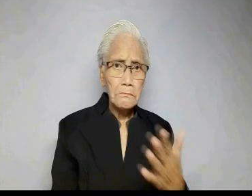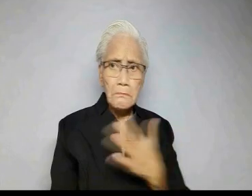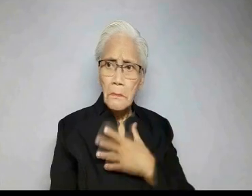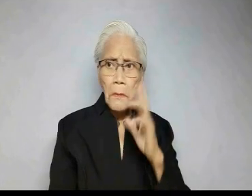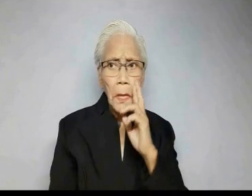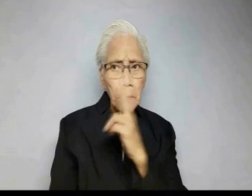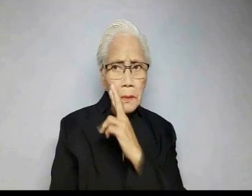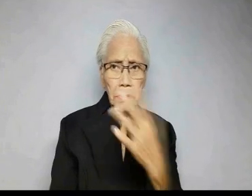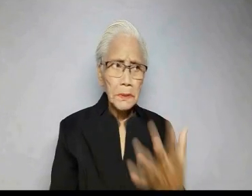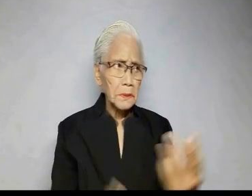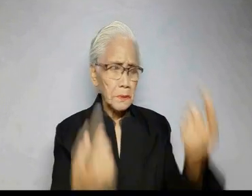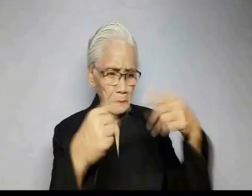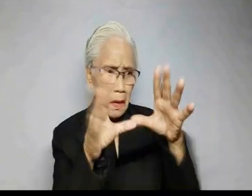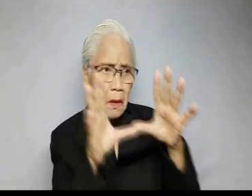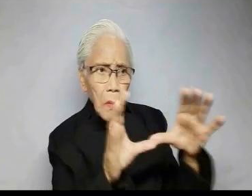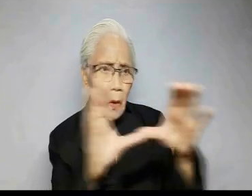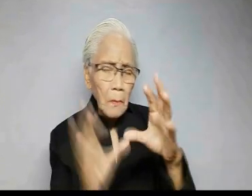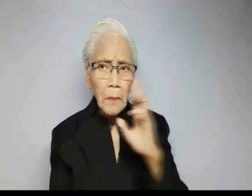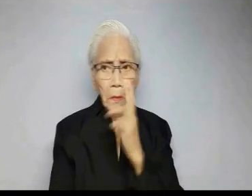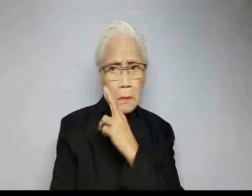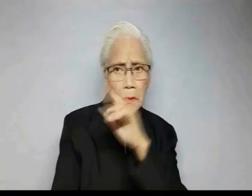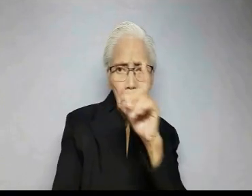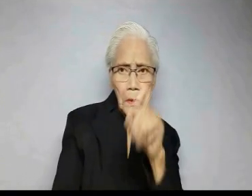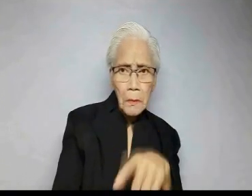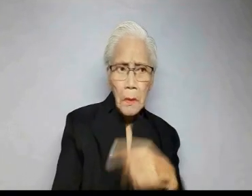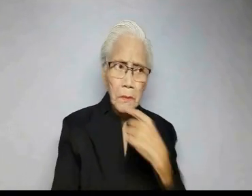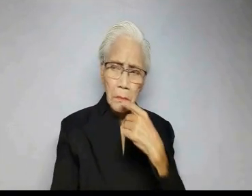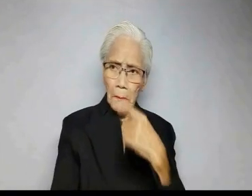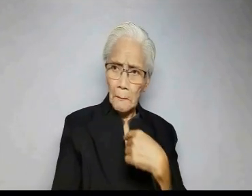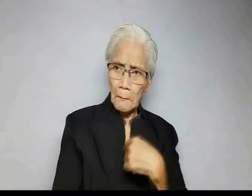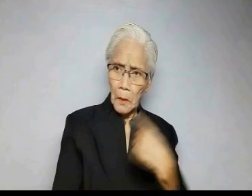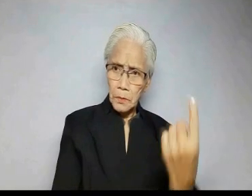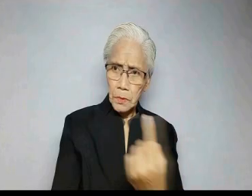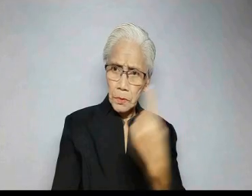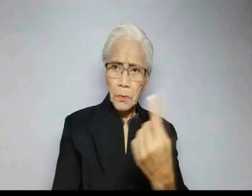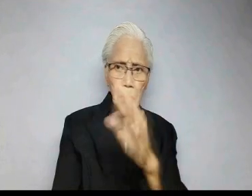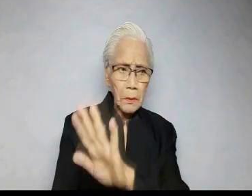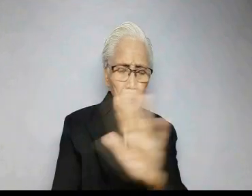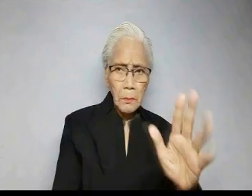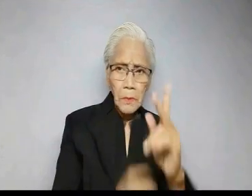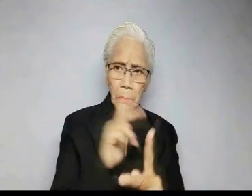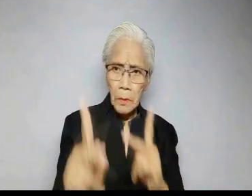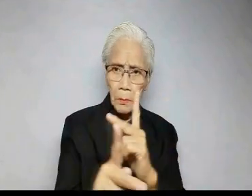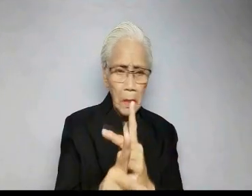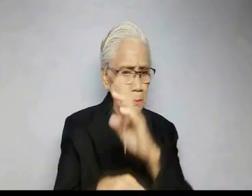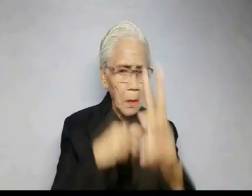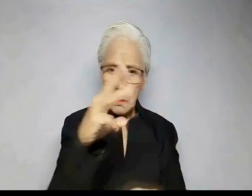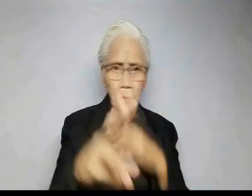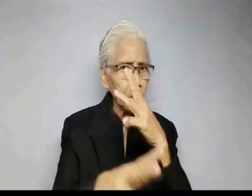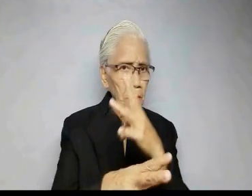My rose is just a common rose, but she told me she was the only one of her kind in the